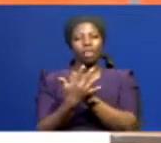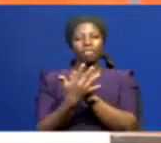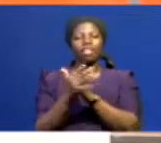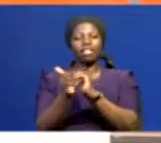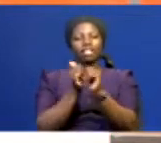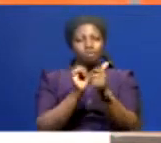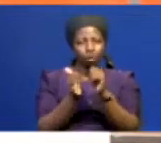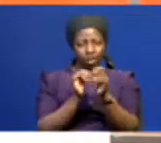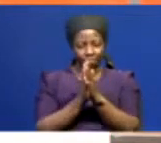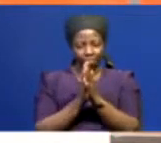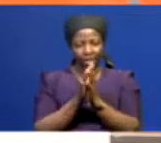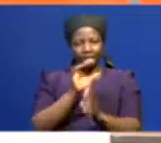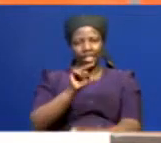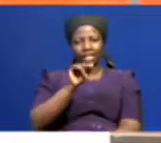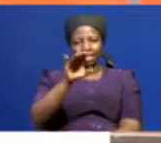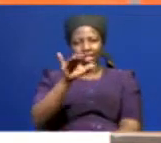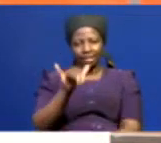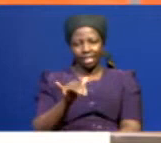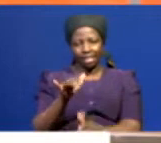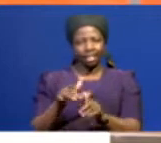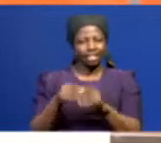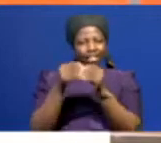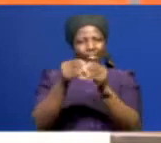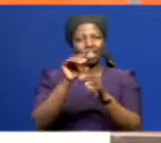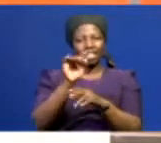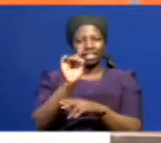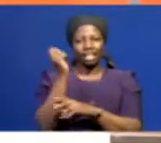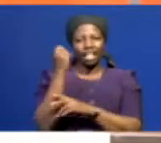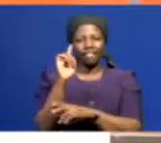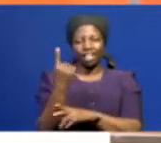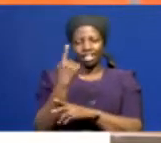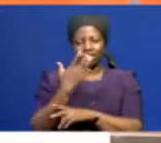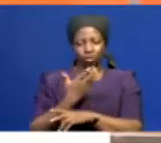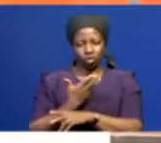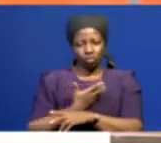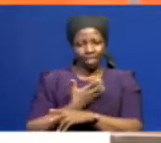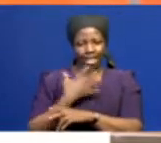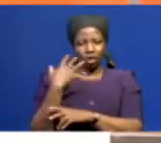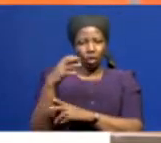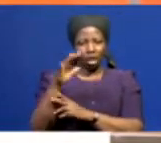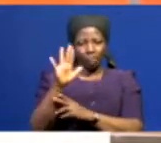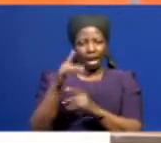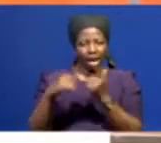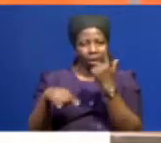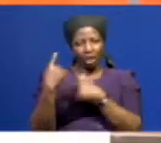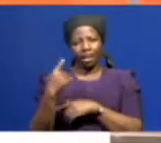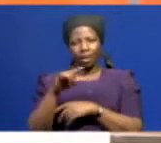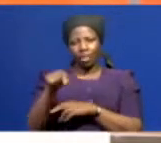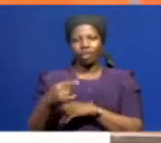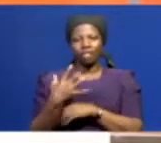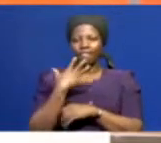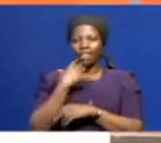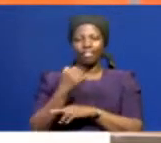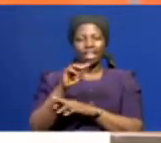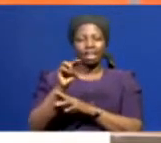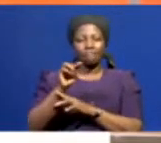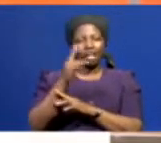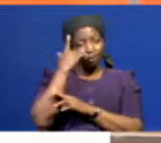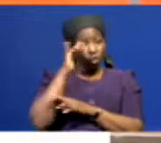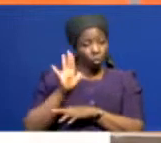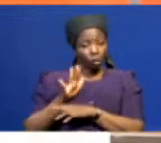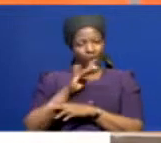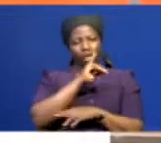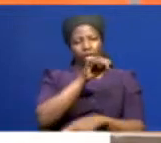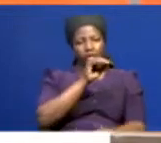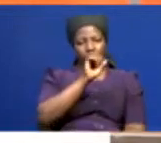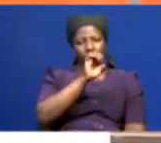Tobago. Nancy Cherop handed Kenya her first gold in the Games after winning the women's 1,500 meters, while Jospat Kipkirui